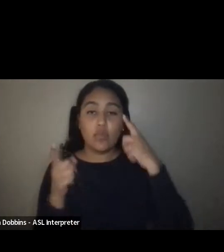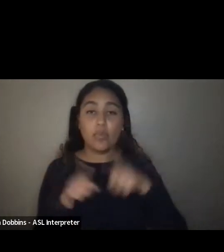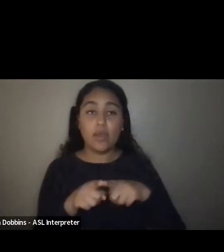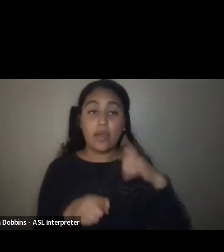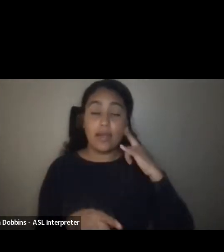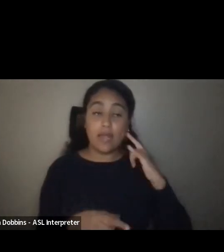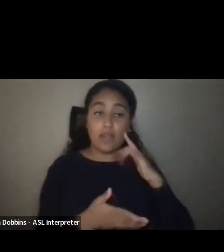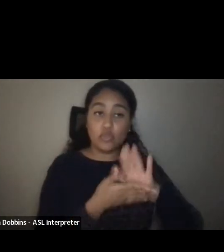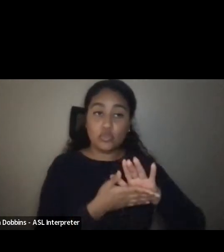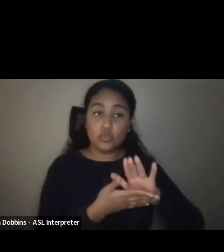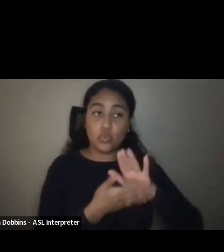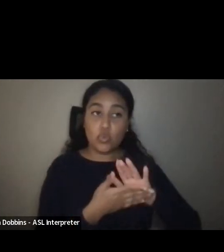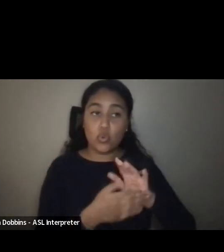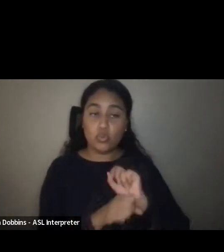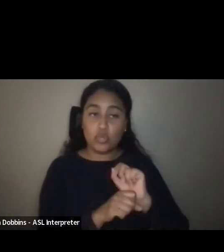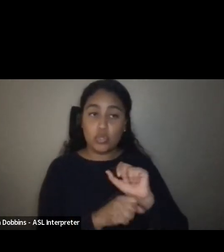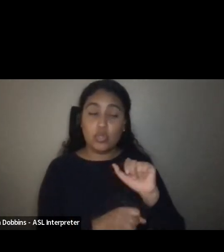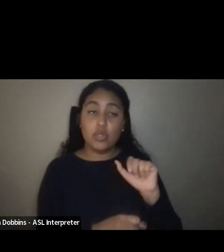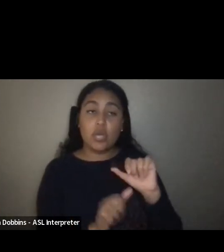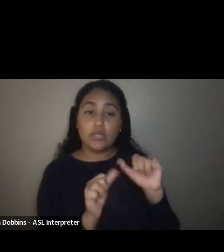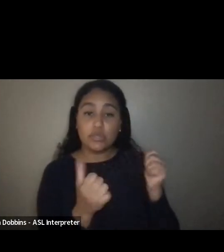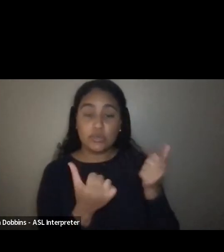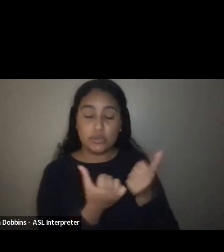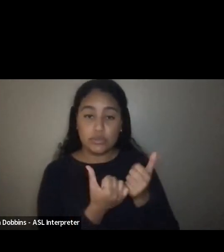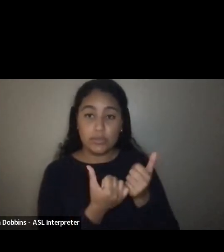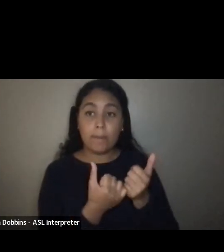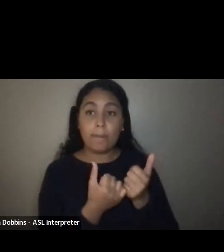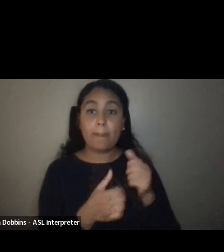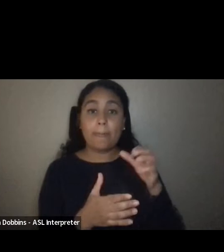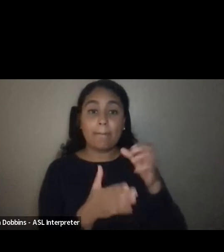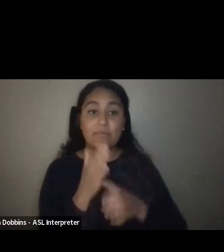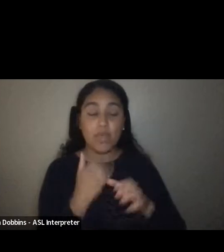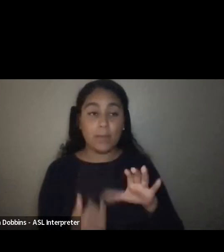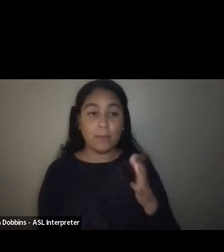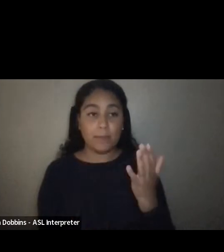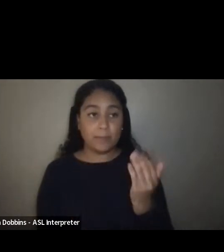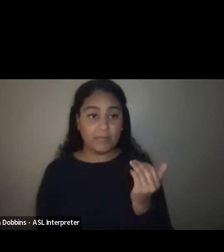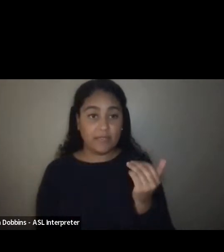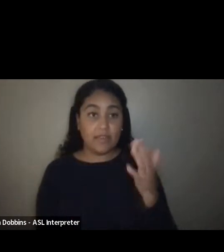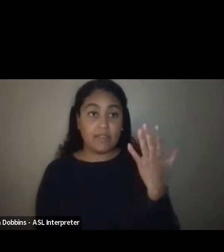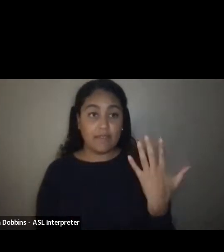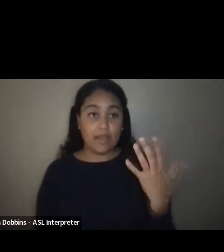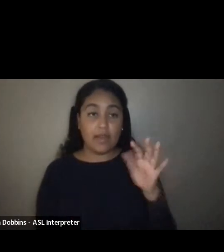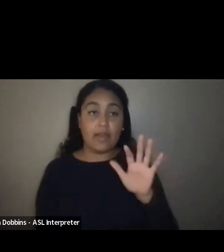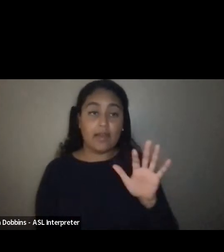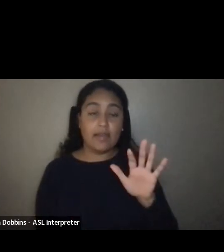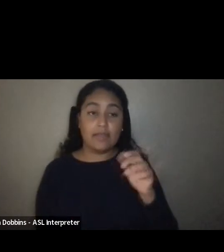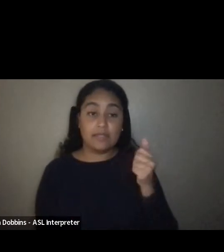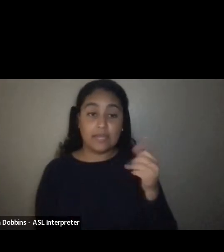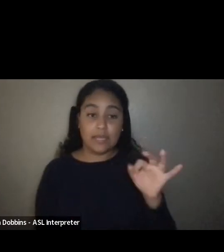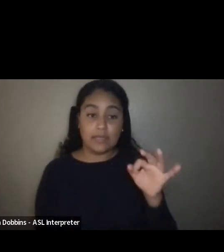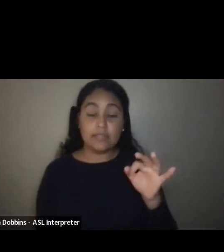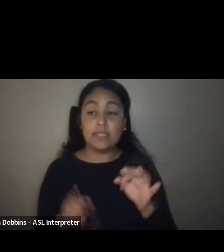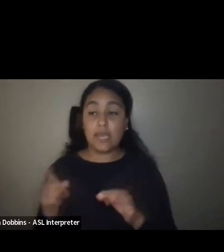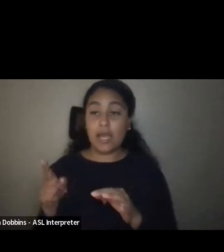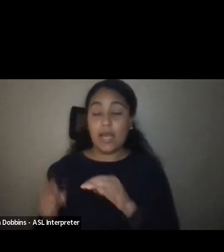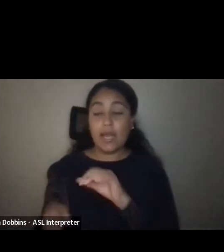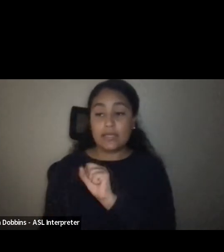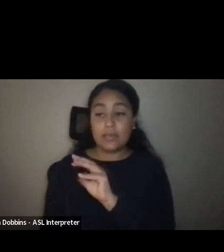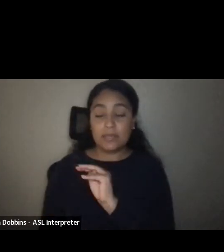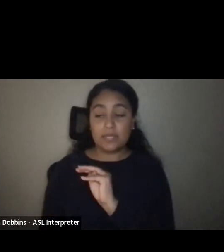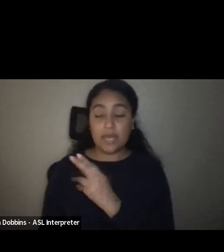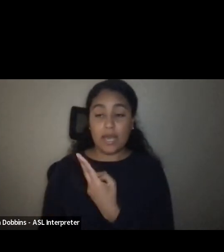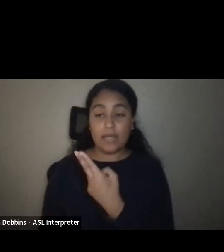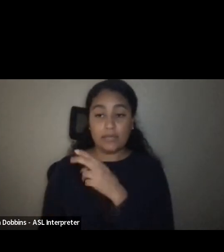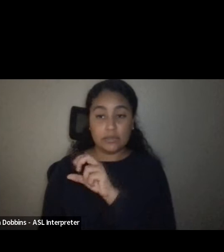California School Employee Association, Chapter 519, and San Mateo Union High School District